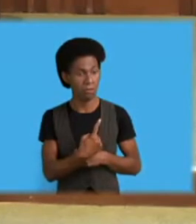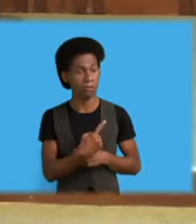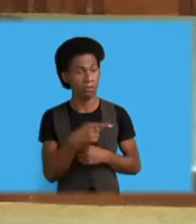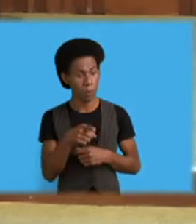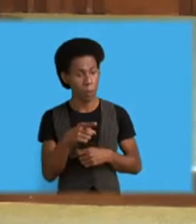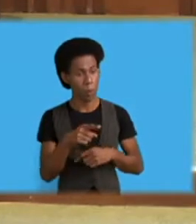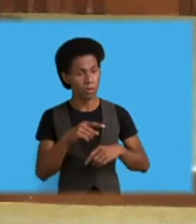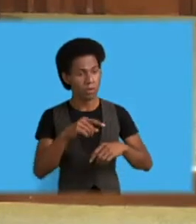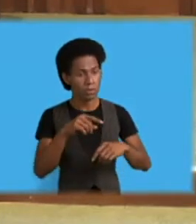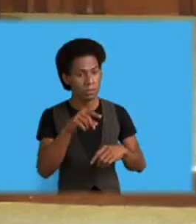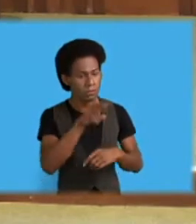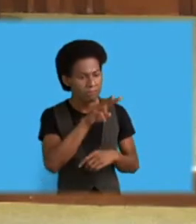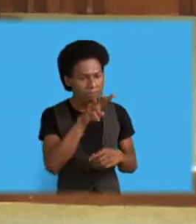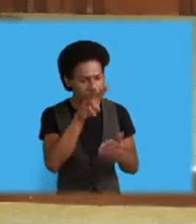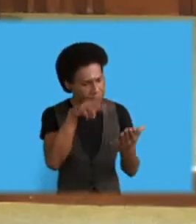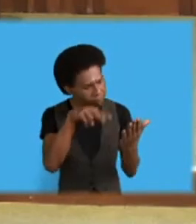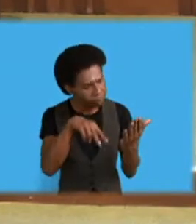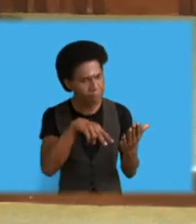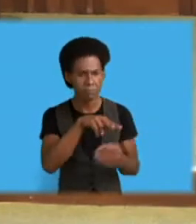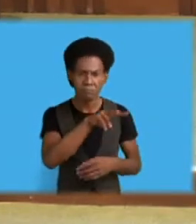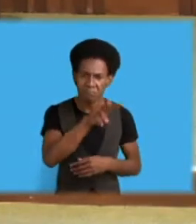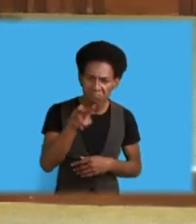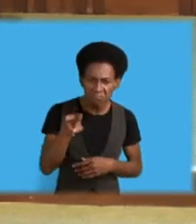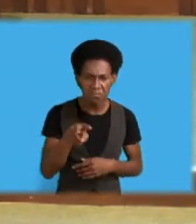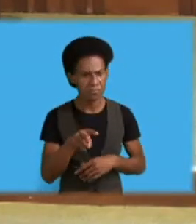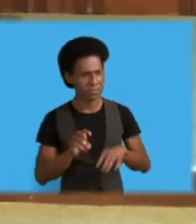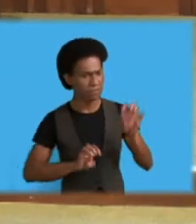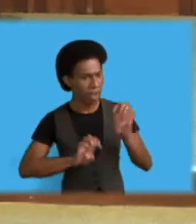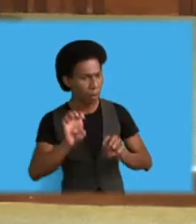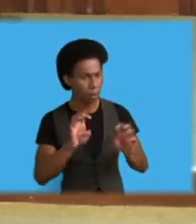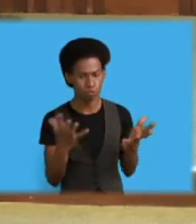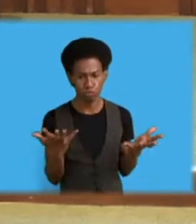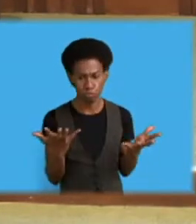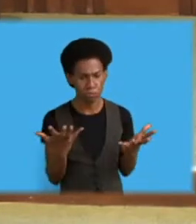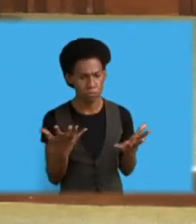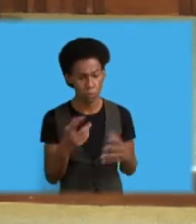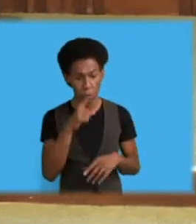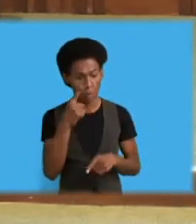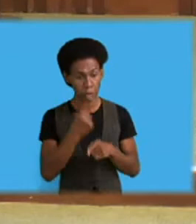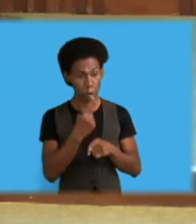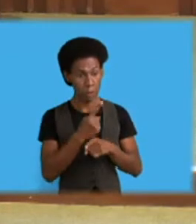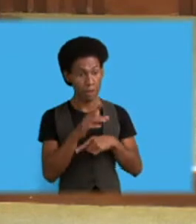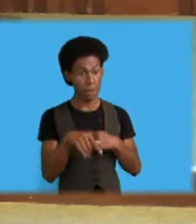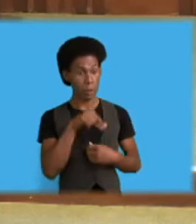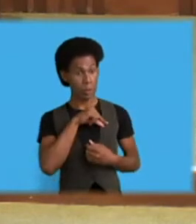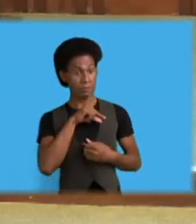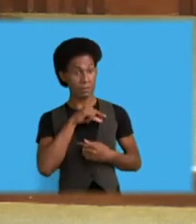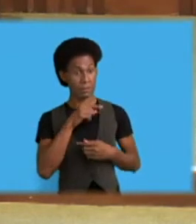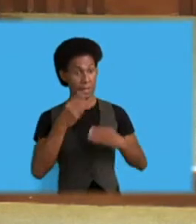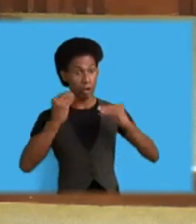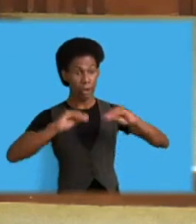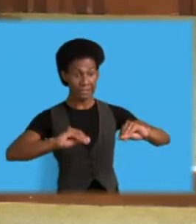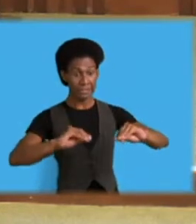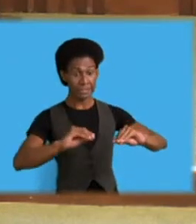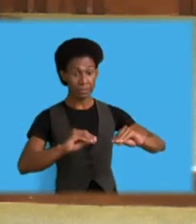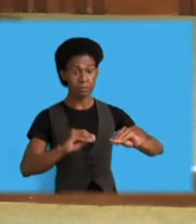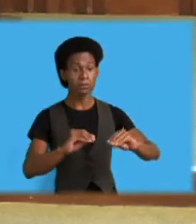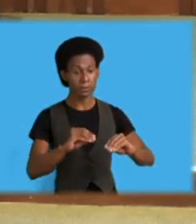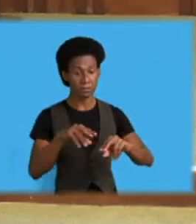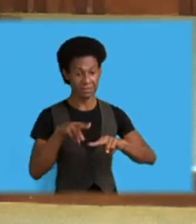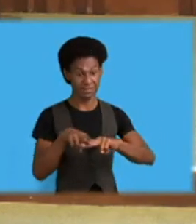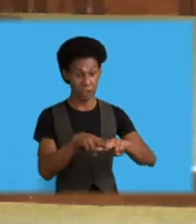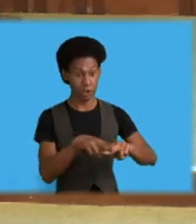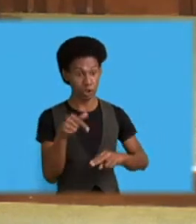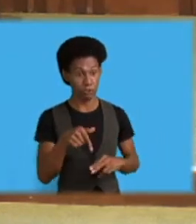have that, we cannot talk about having quality education in this country, Honourable Deputy Speaker. And I urge the Honourable